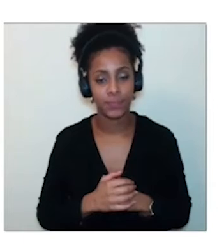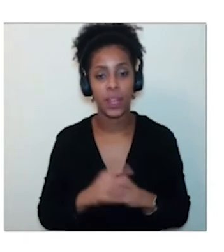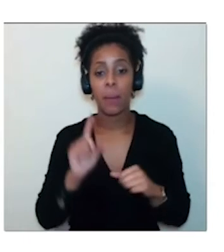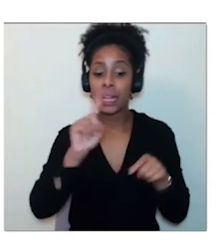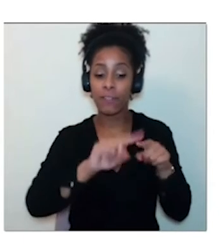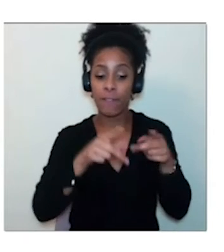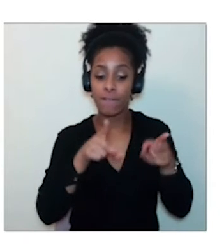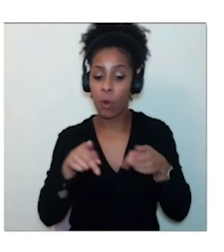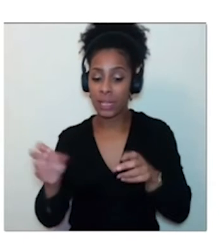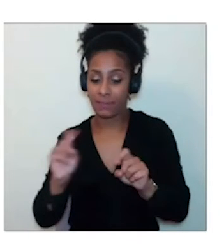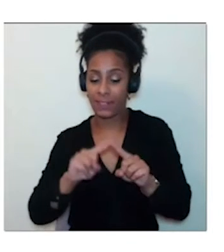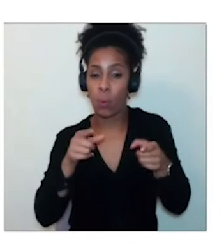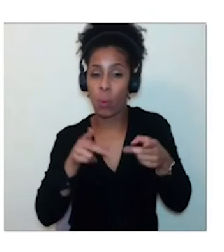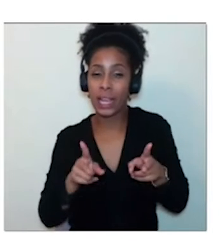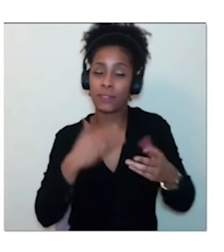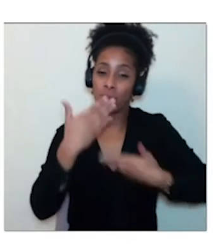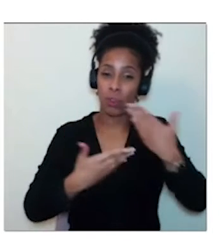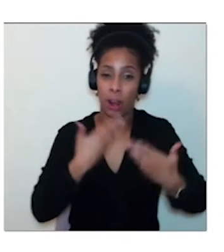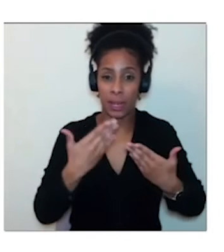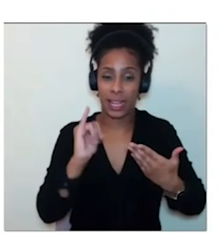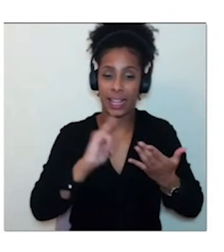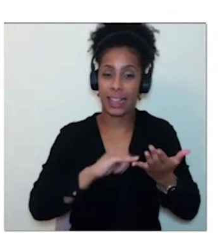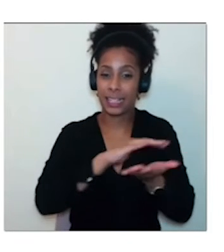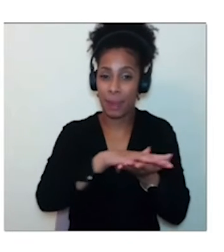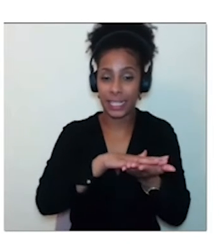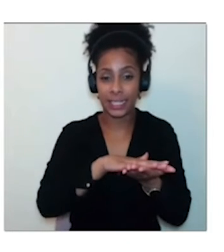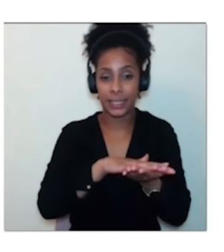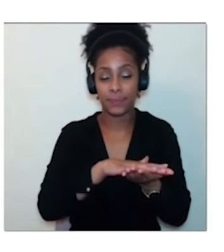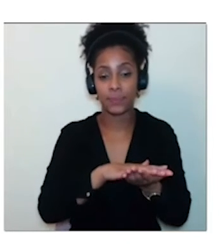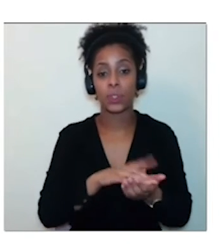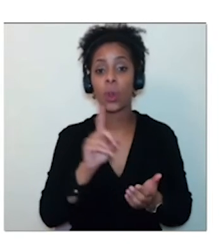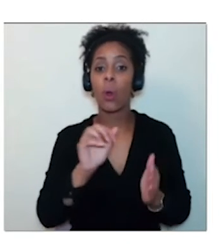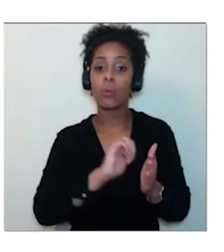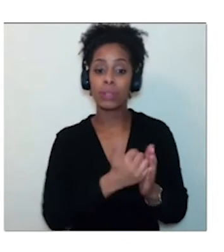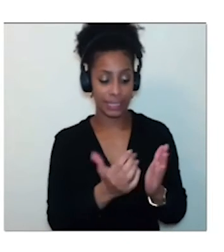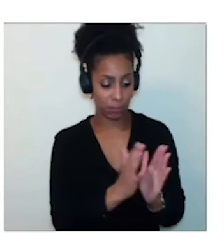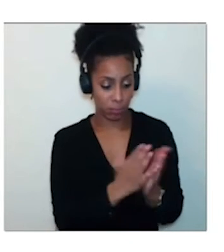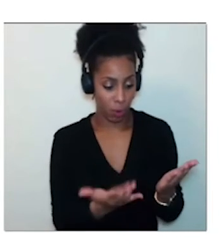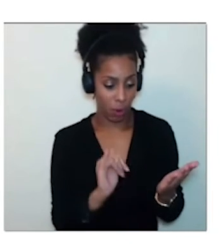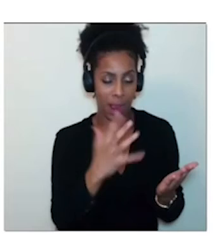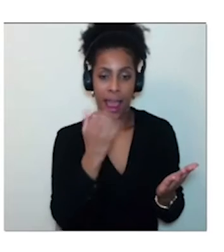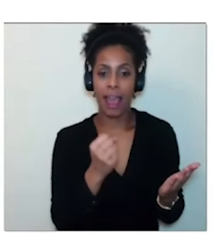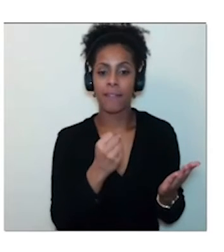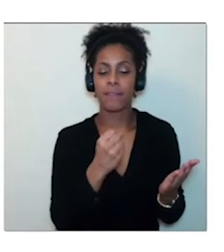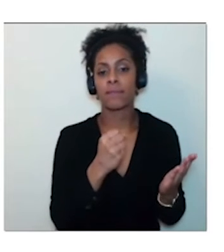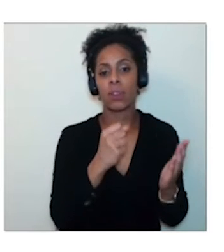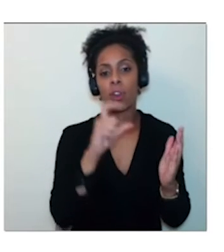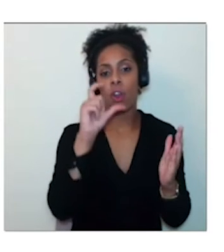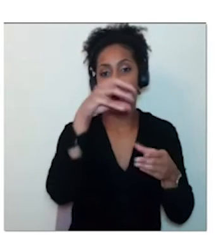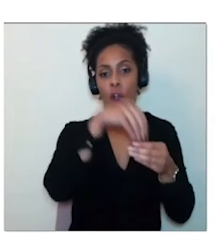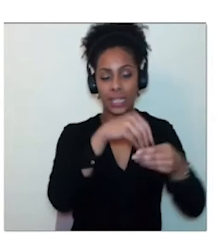For example, a printed book may have a table of contents and page numbers as its primary means of